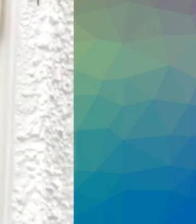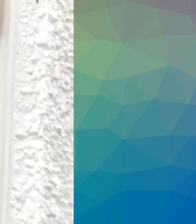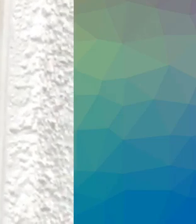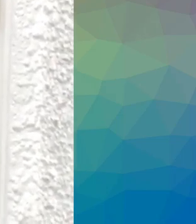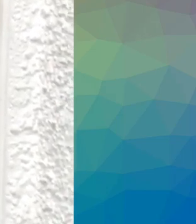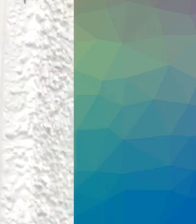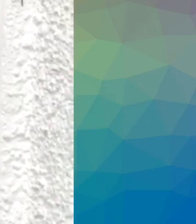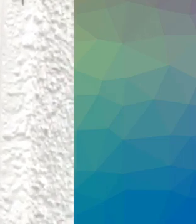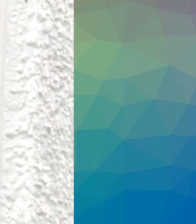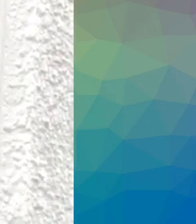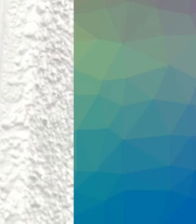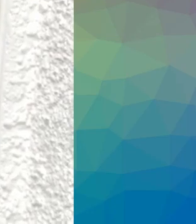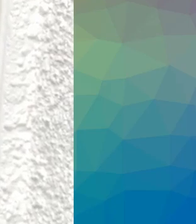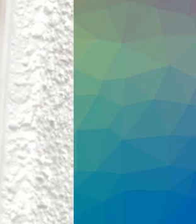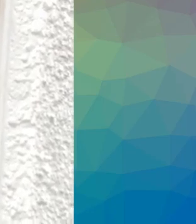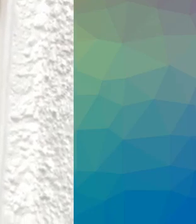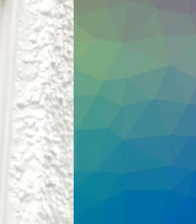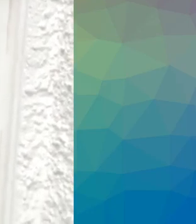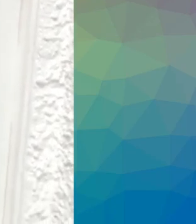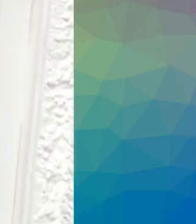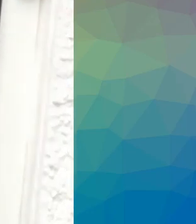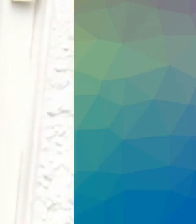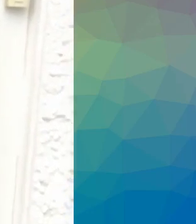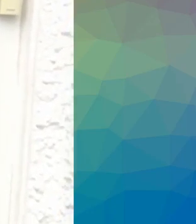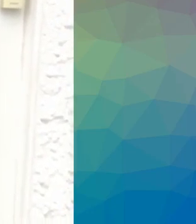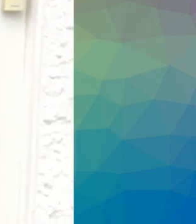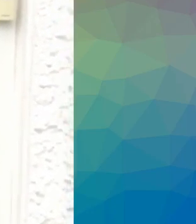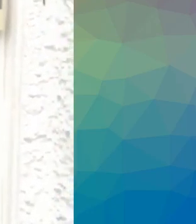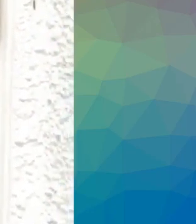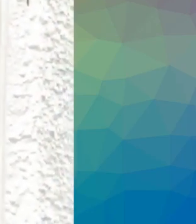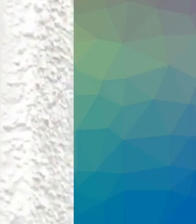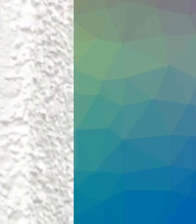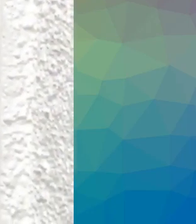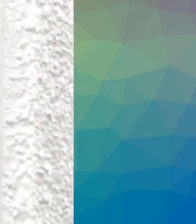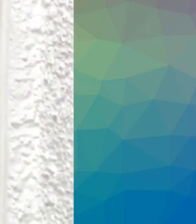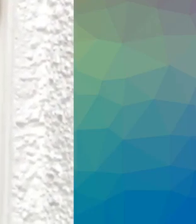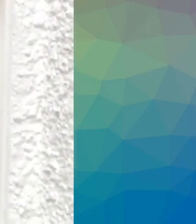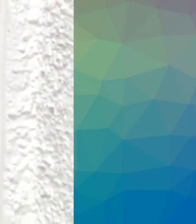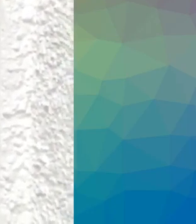Hope to see you soon. Love you.